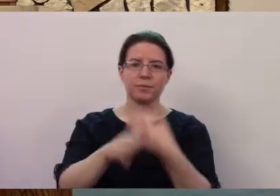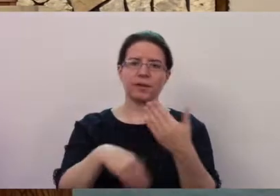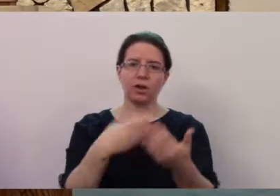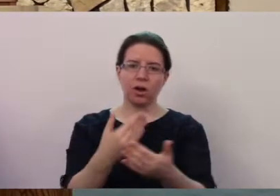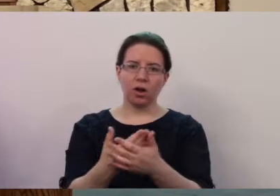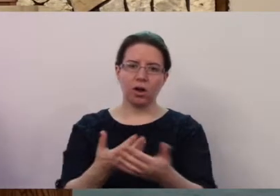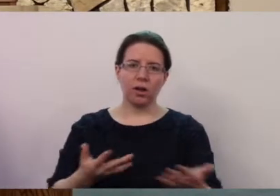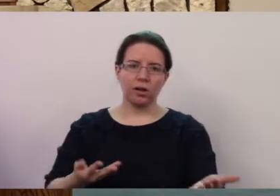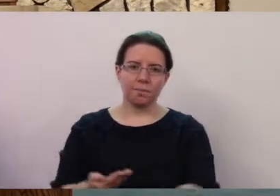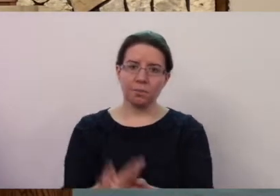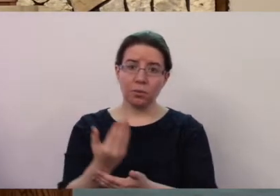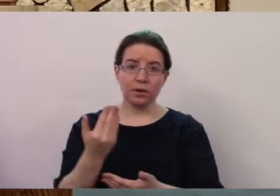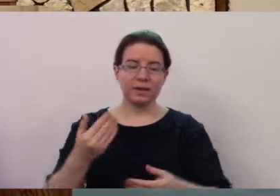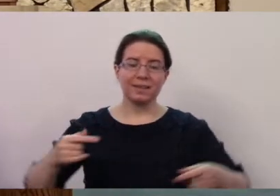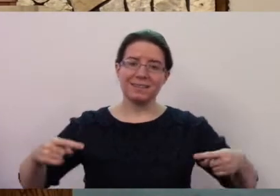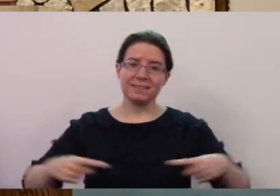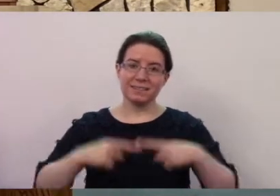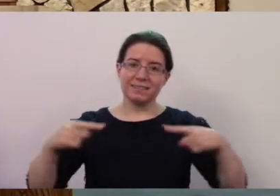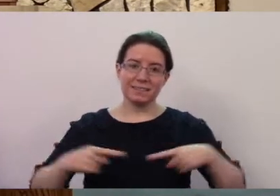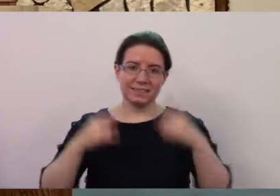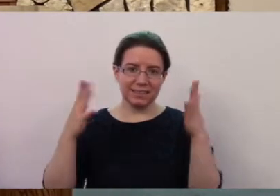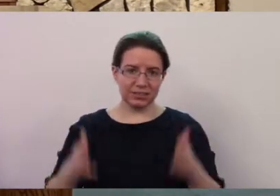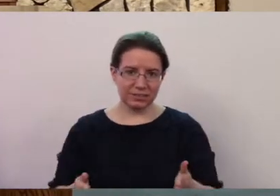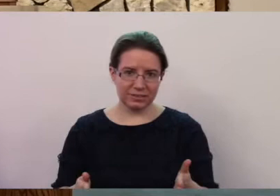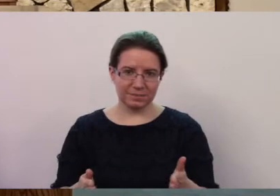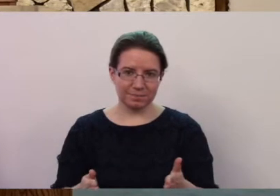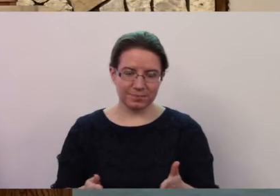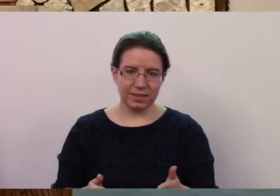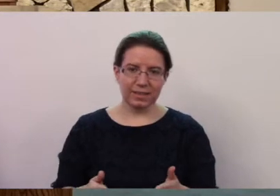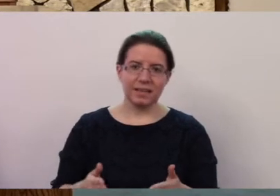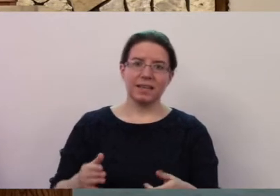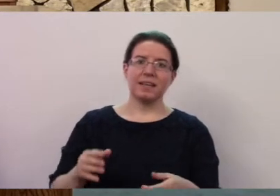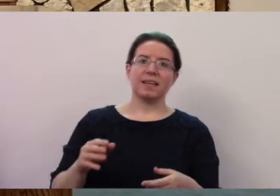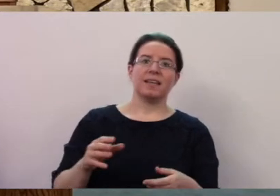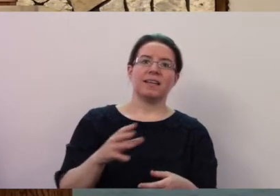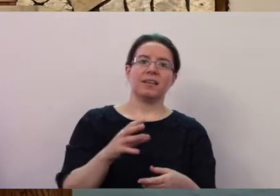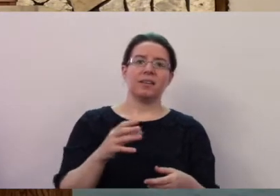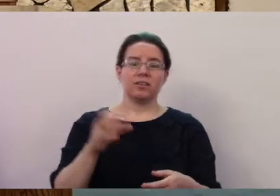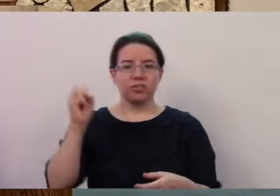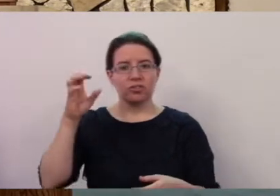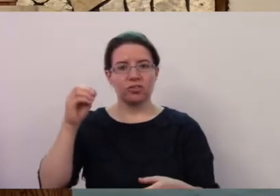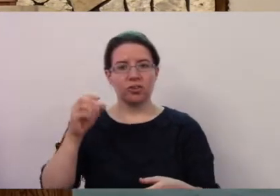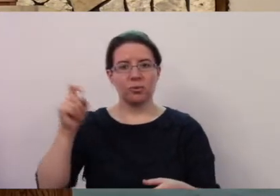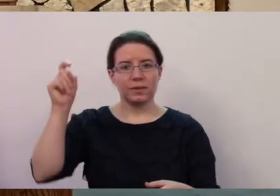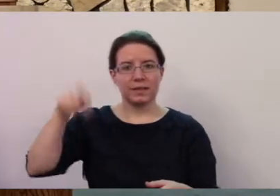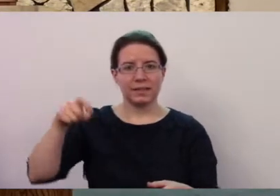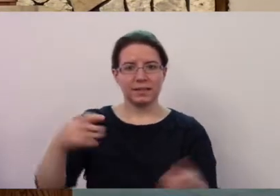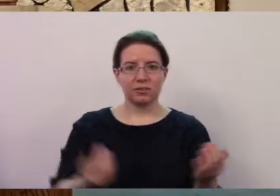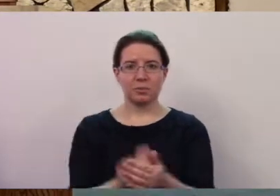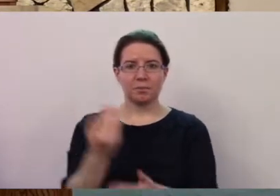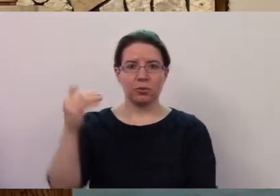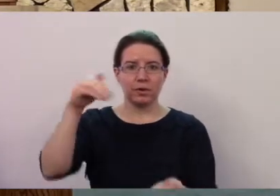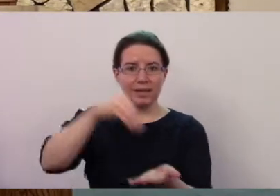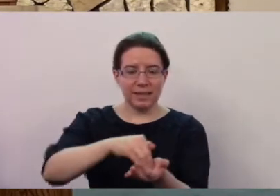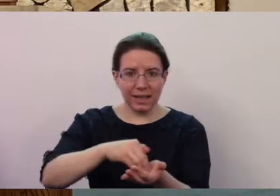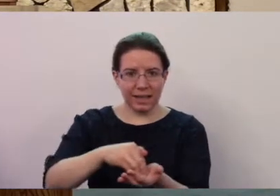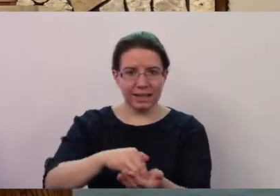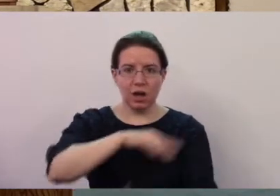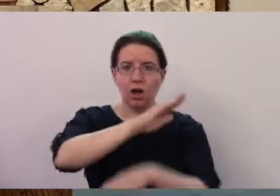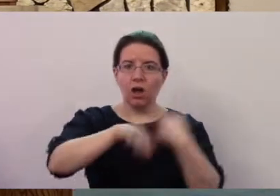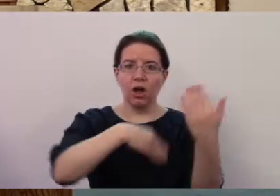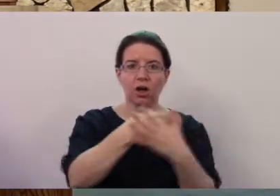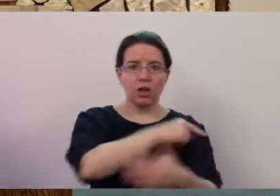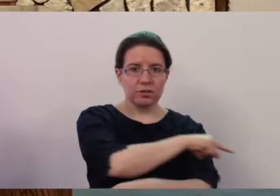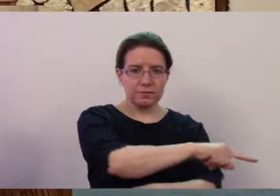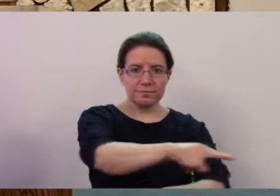sinners, and we need to be born from above. Right. We need to be born anew. We need to be born again. Amen. Hallelujah. Amen. Not just